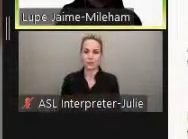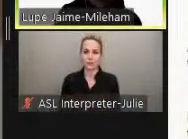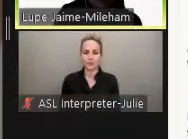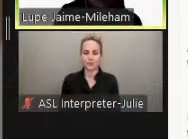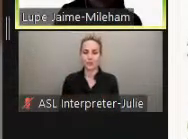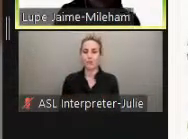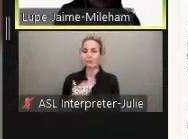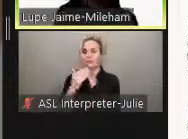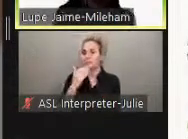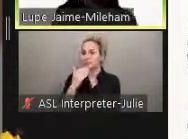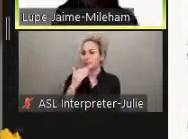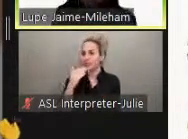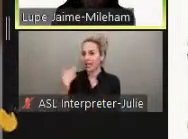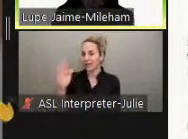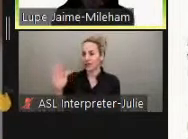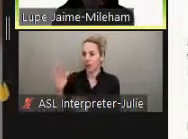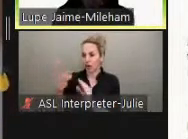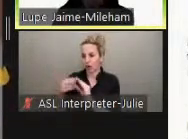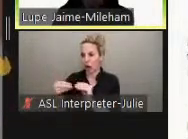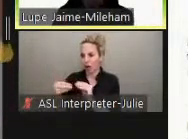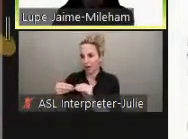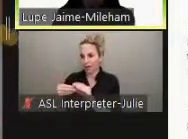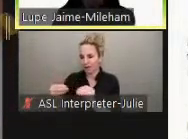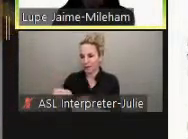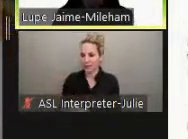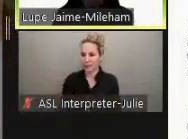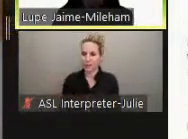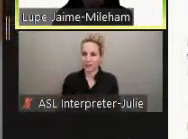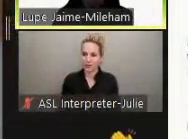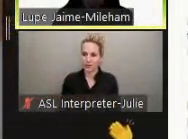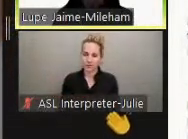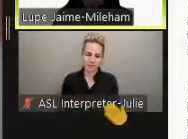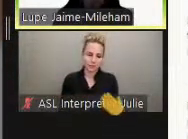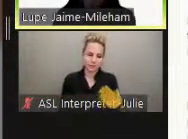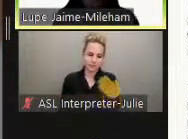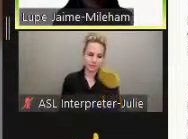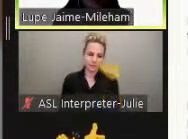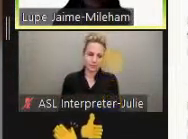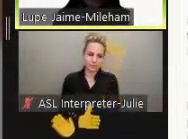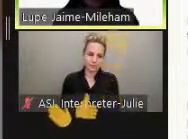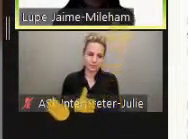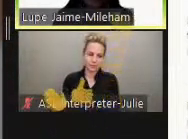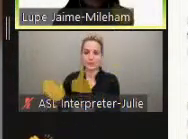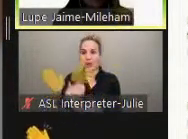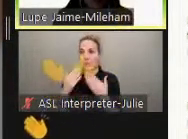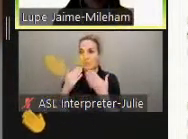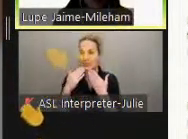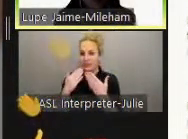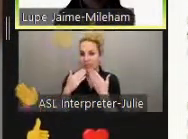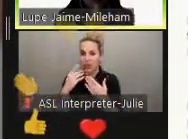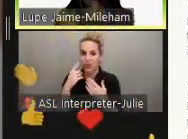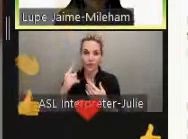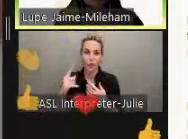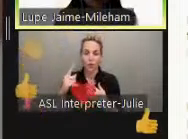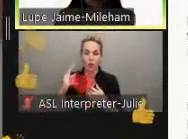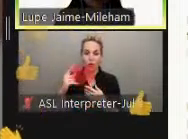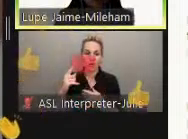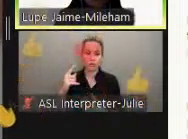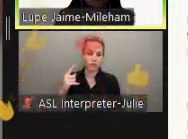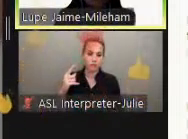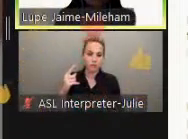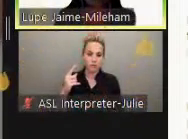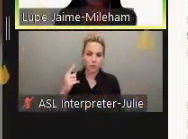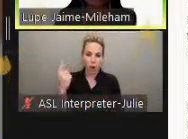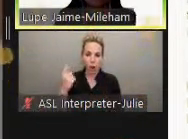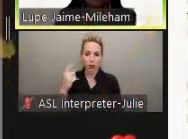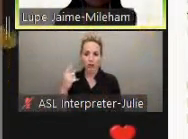Thank you, Deborah, for your comment. I want to first thank you for always being